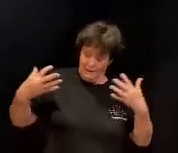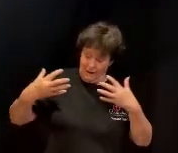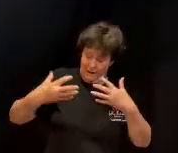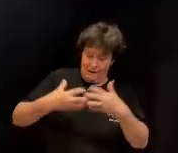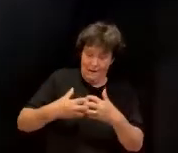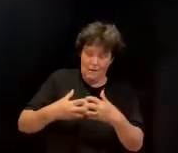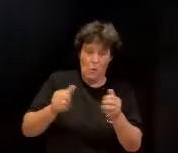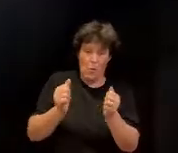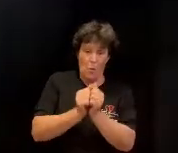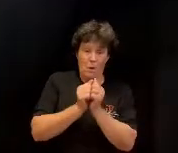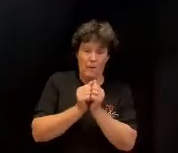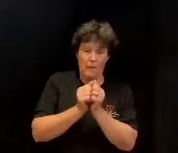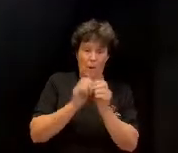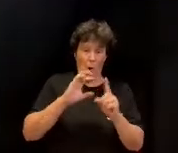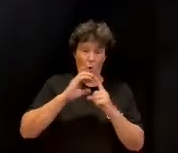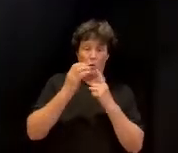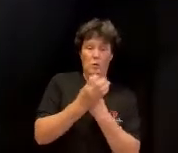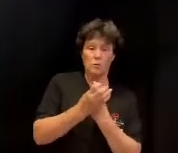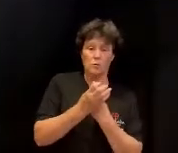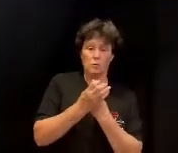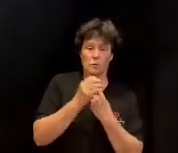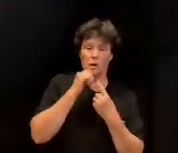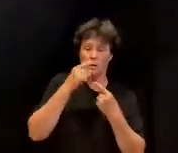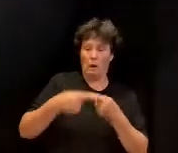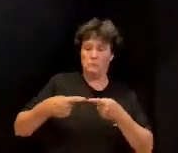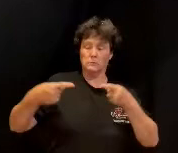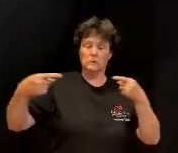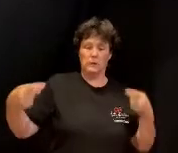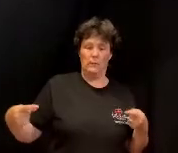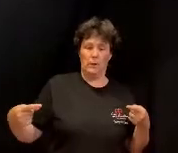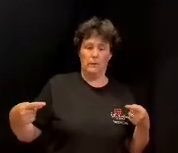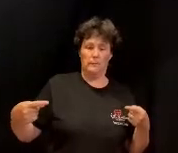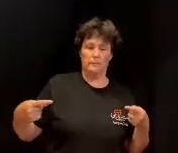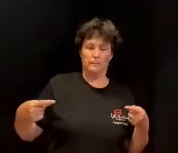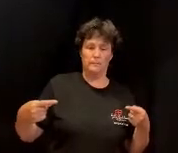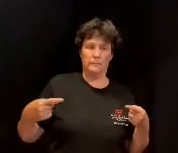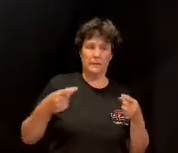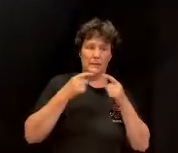culture, not isolated from the culture. Sinners what?